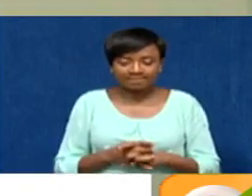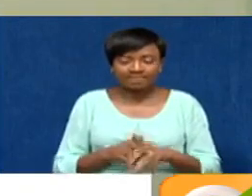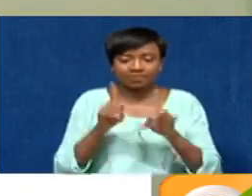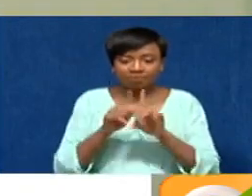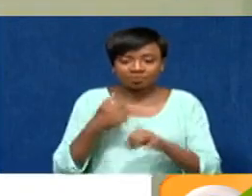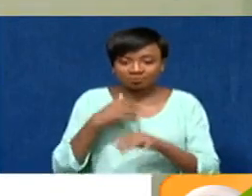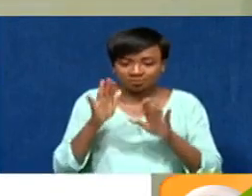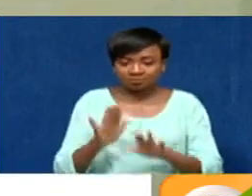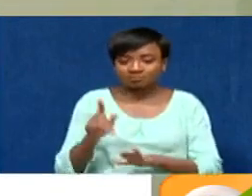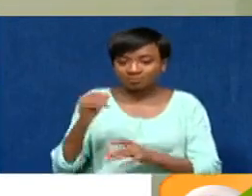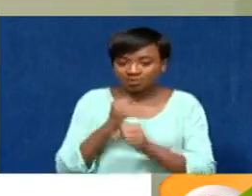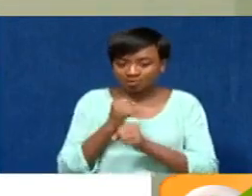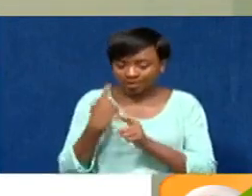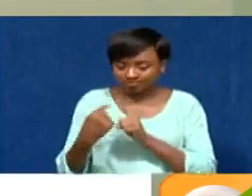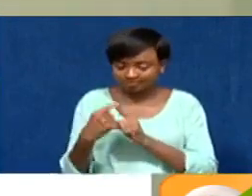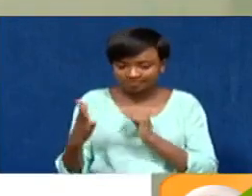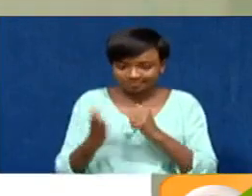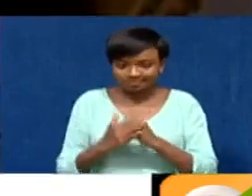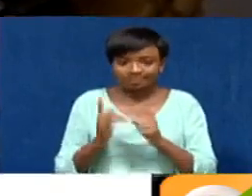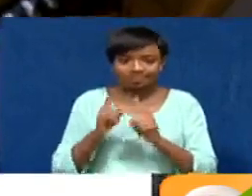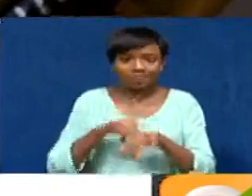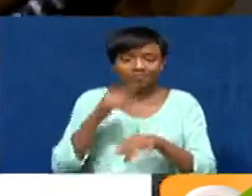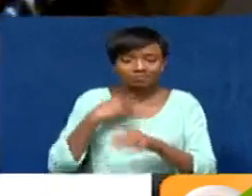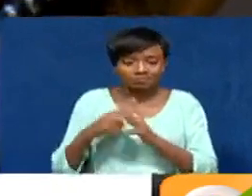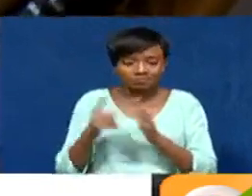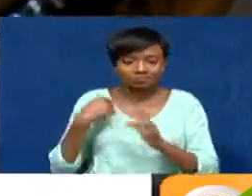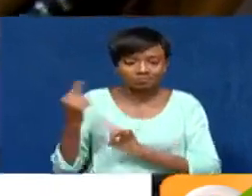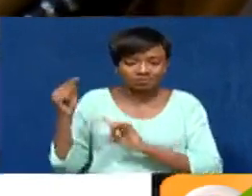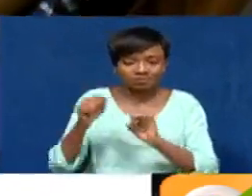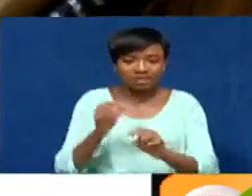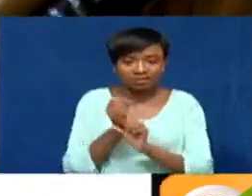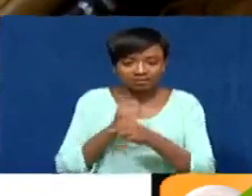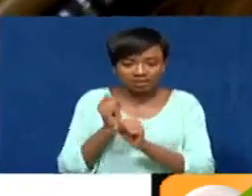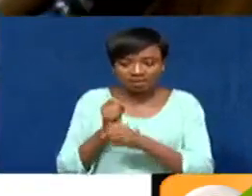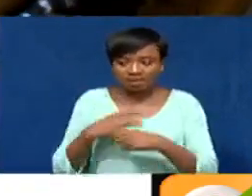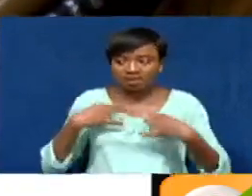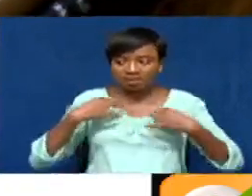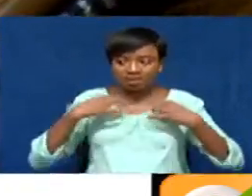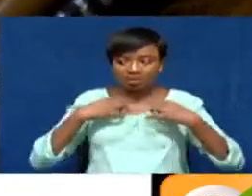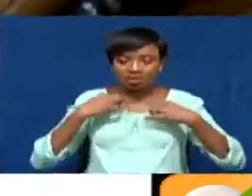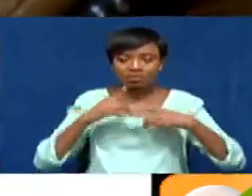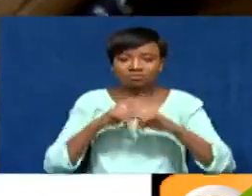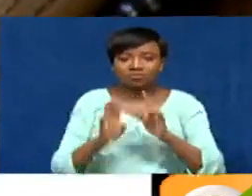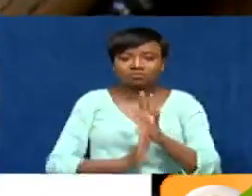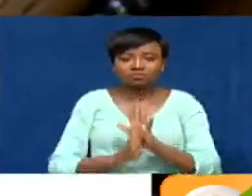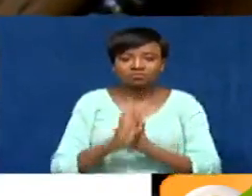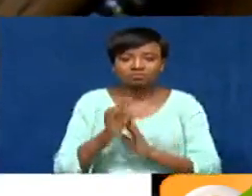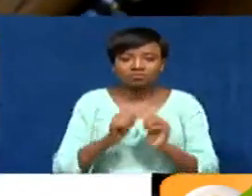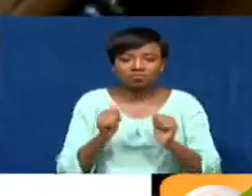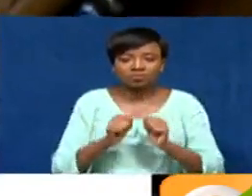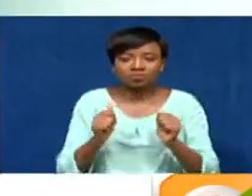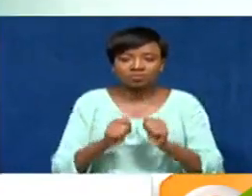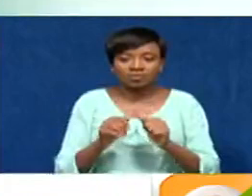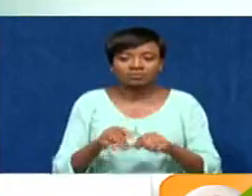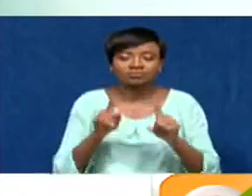for 9 years. But tukianza nilikuja kama mshonaji wa manguo, nikaswitch kwa ngozi. So